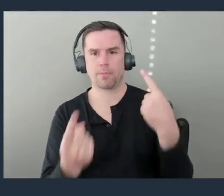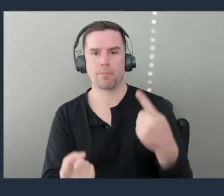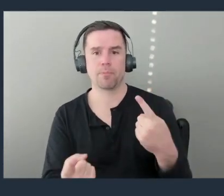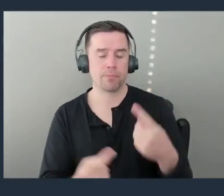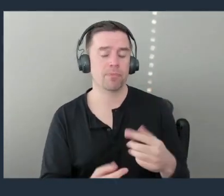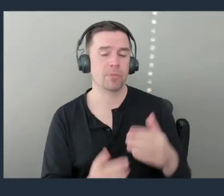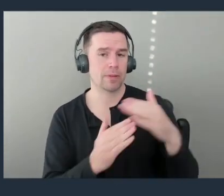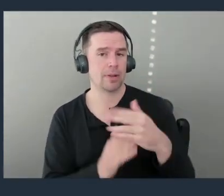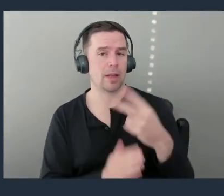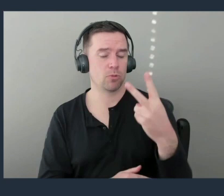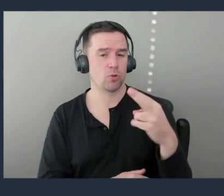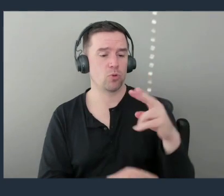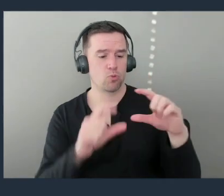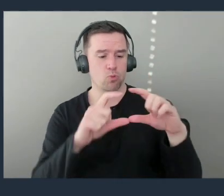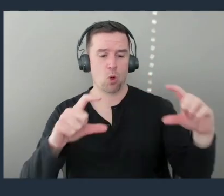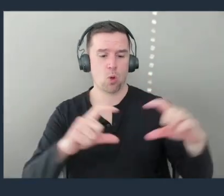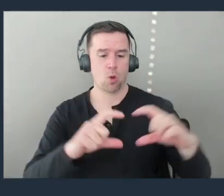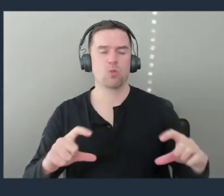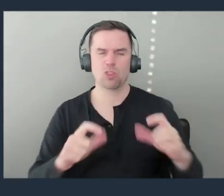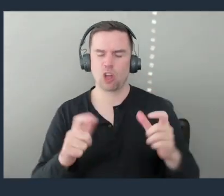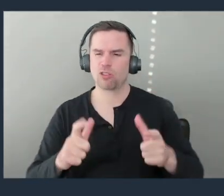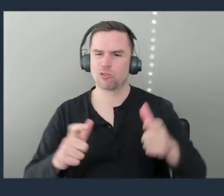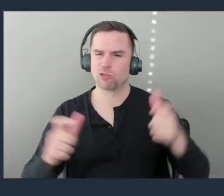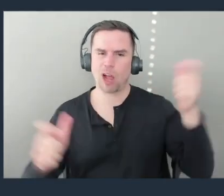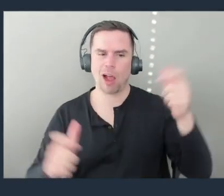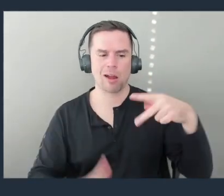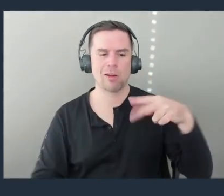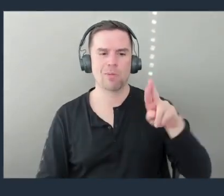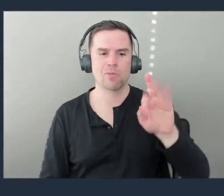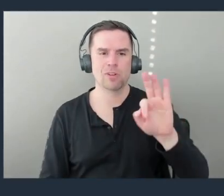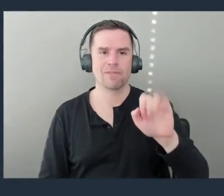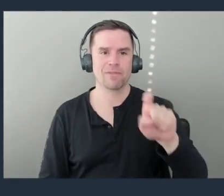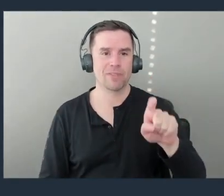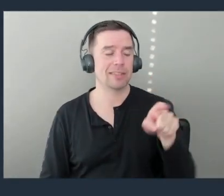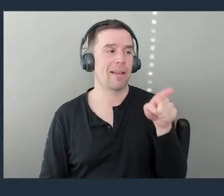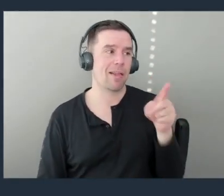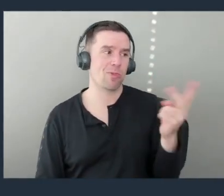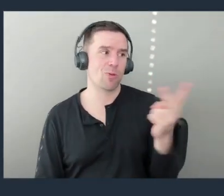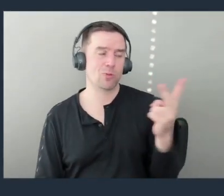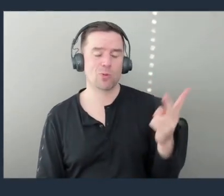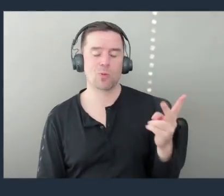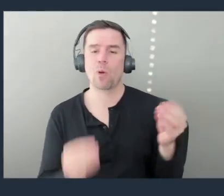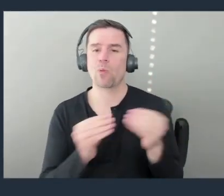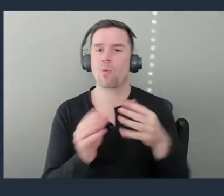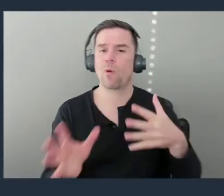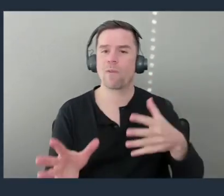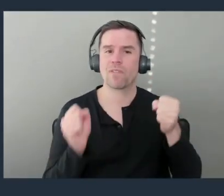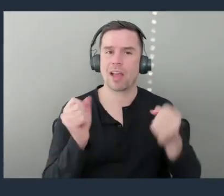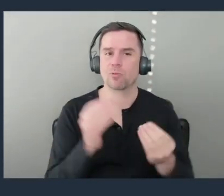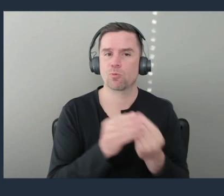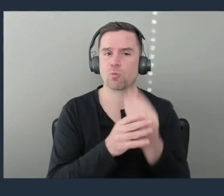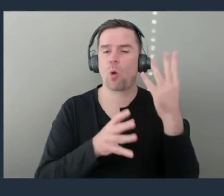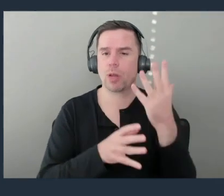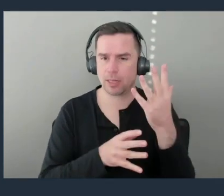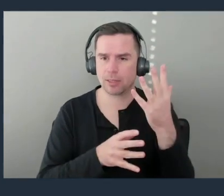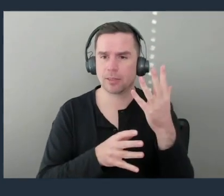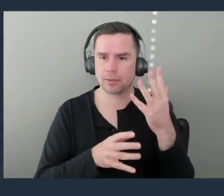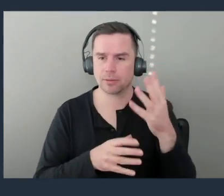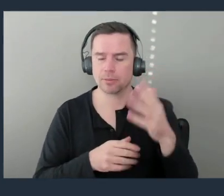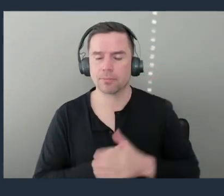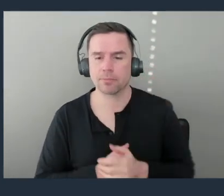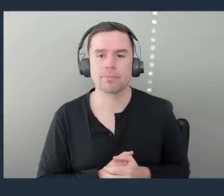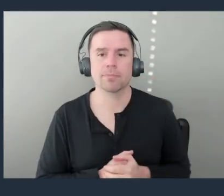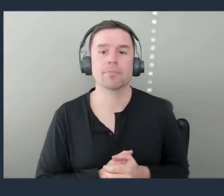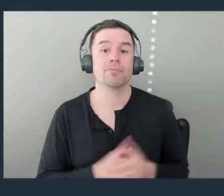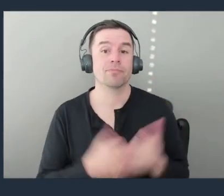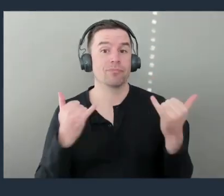rows are the largest prefixes, and they are also the fastest growing prefixes in our storage. Now that we have narrowed it down, we